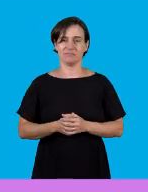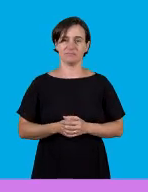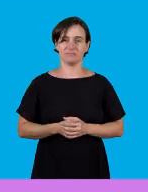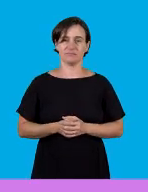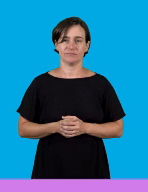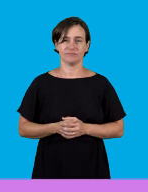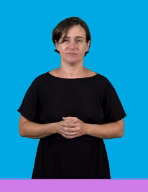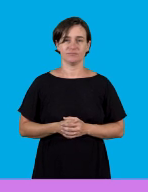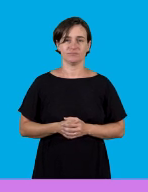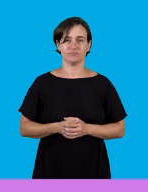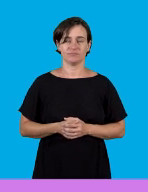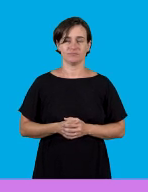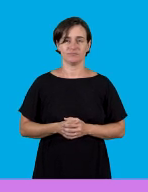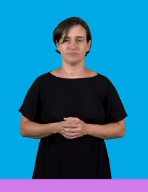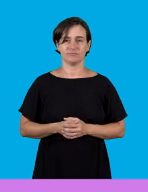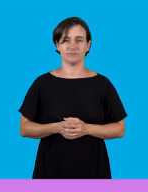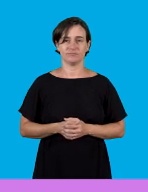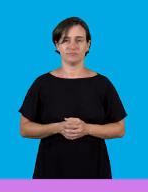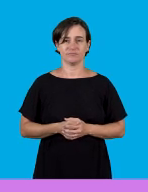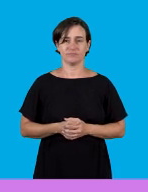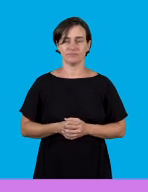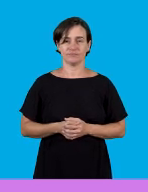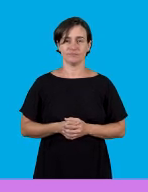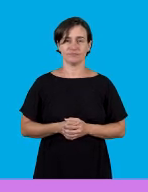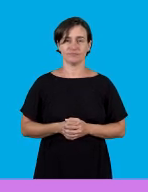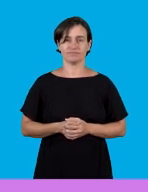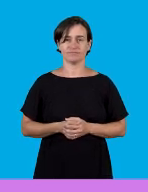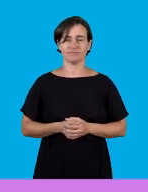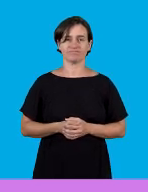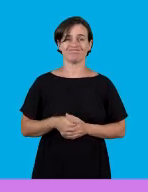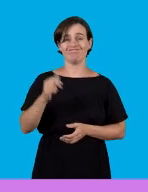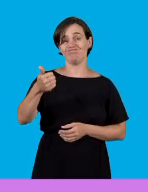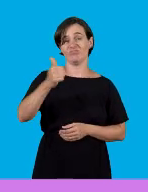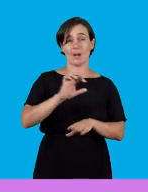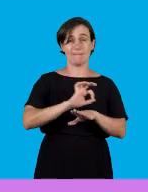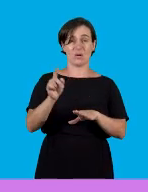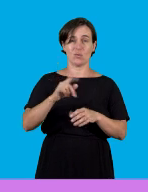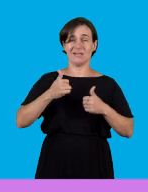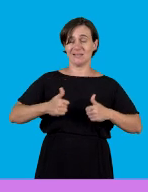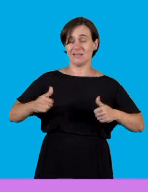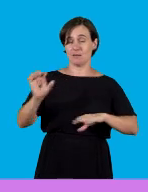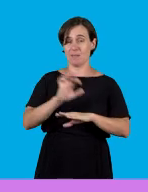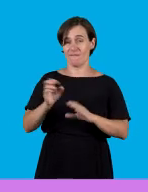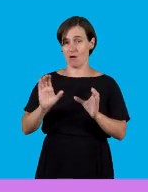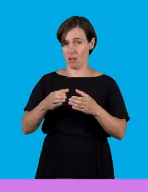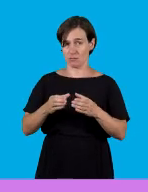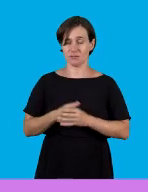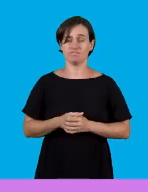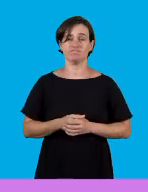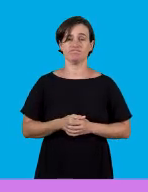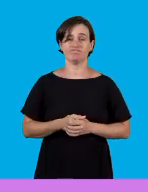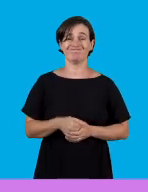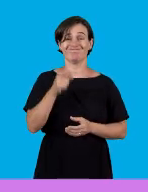So that is what is missing in that plan. Then we've got a sitting plan now of a classroom. A sitting plan is showing us the